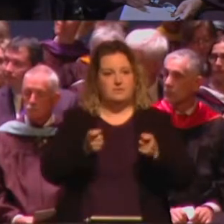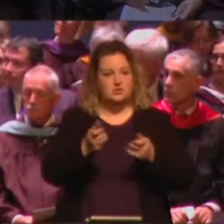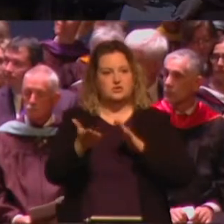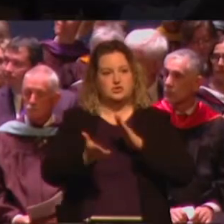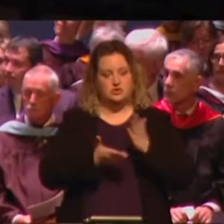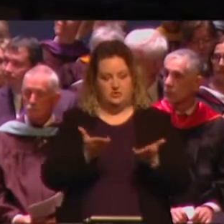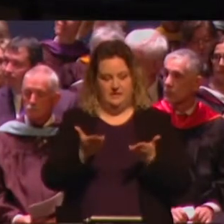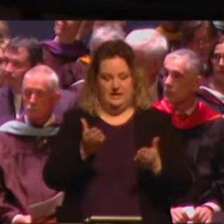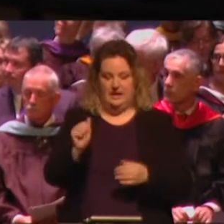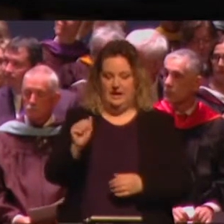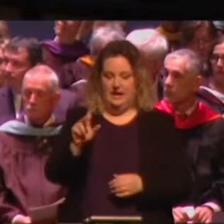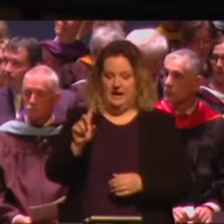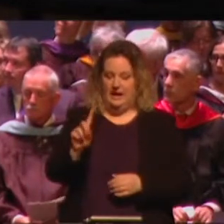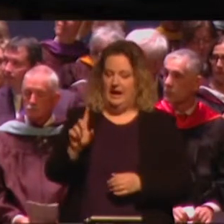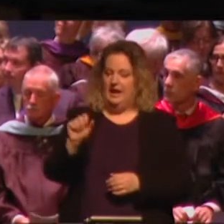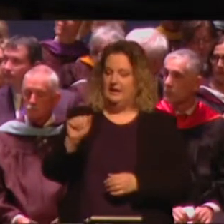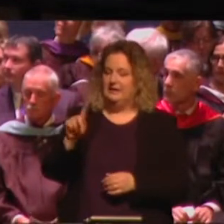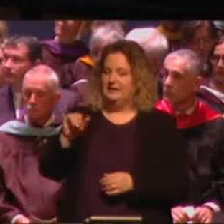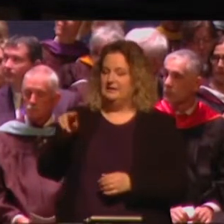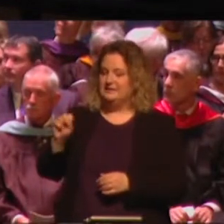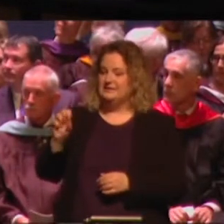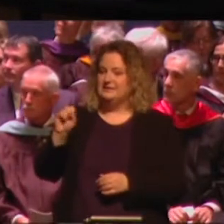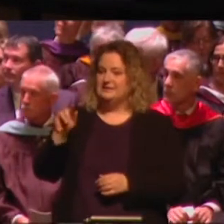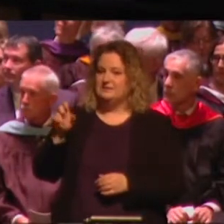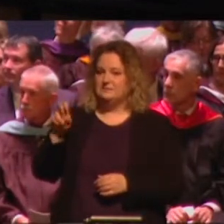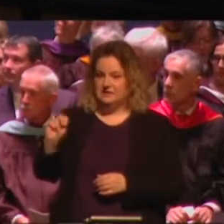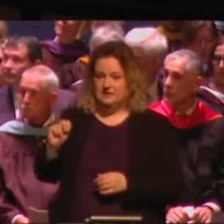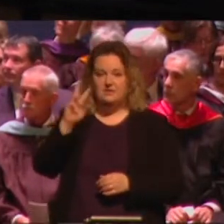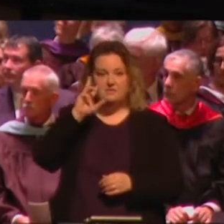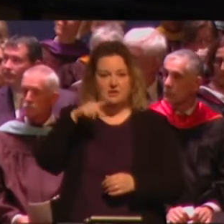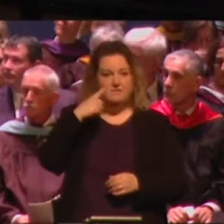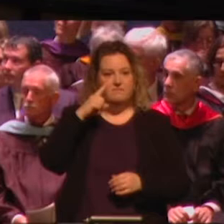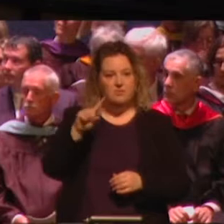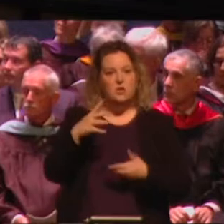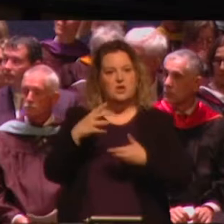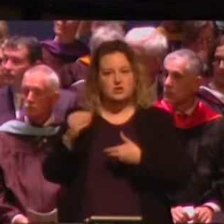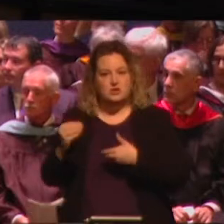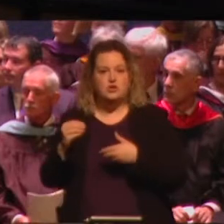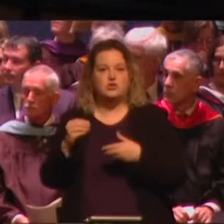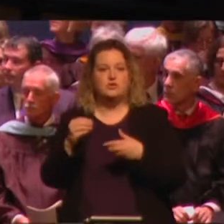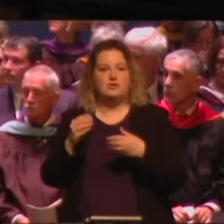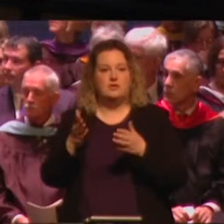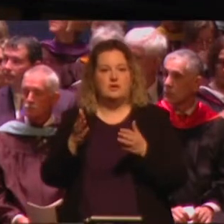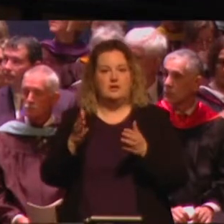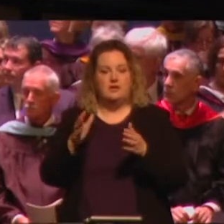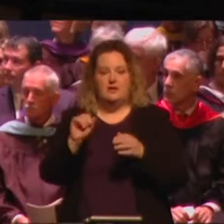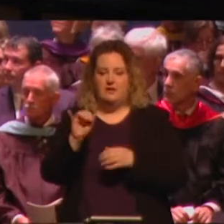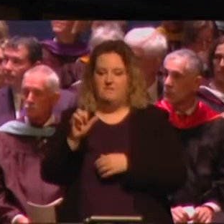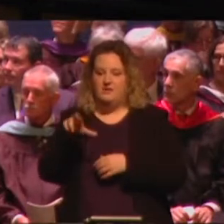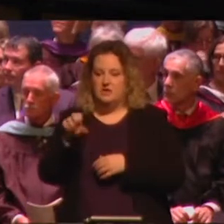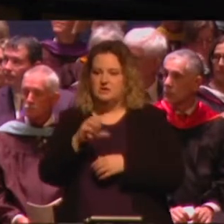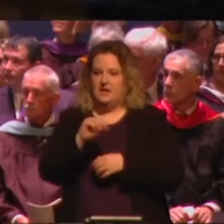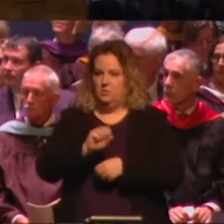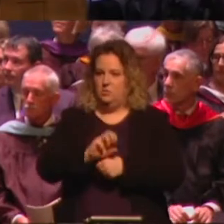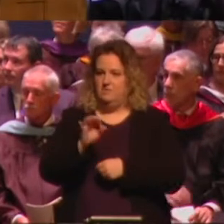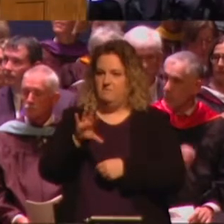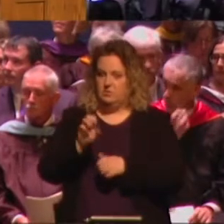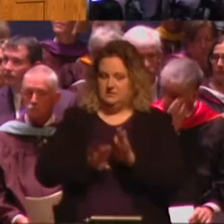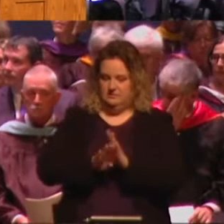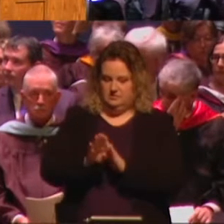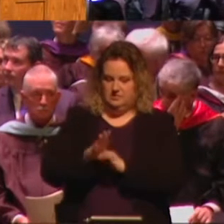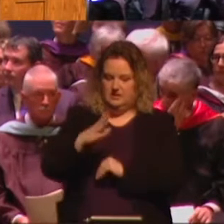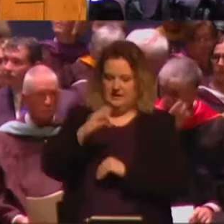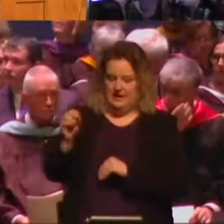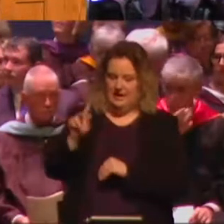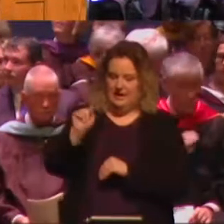Mr. Atticus Simpson, Vice President of External Affairs and Workforce Development. And Ms. Kathy Durham, Executive Assistant